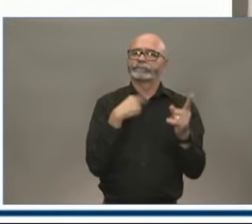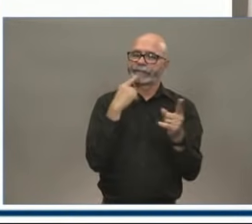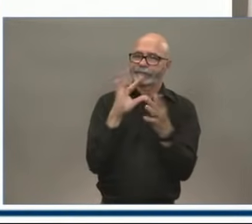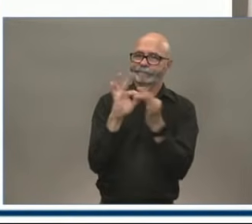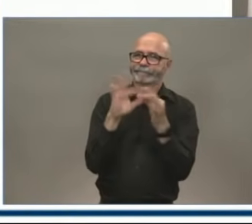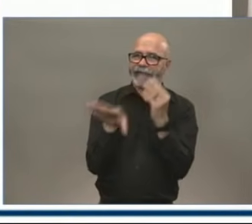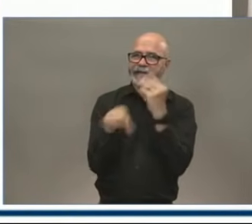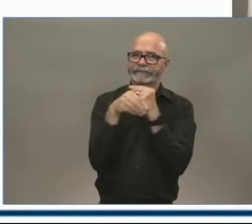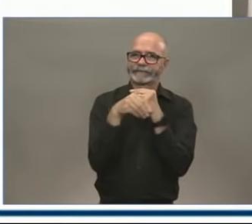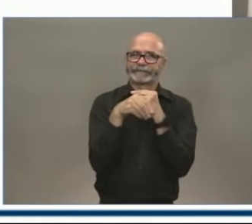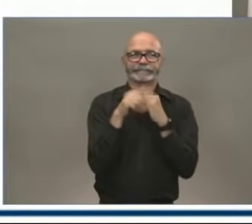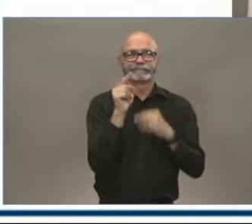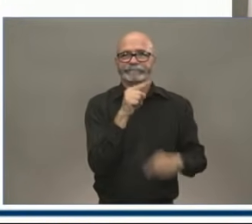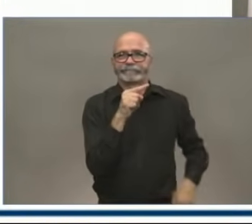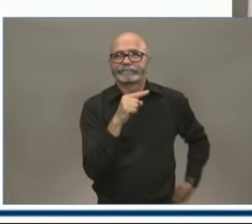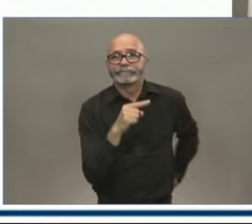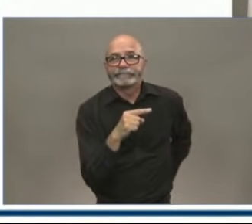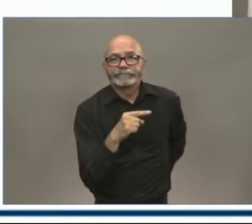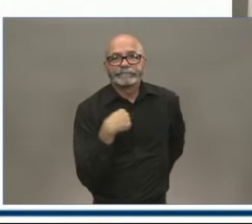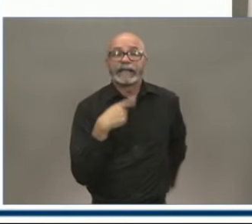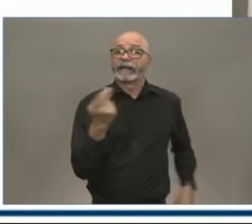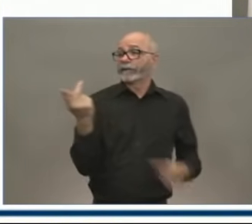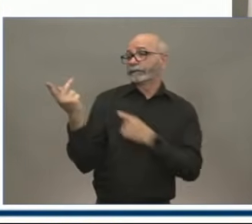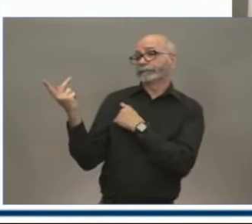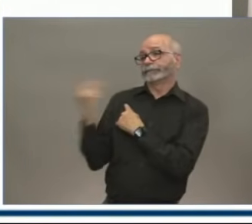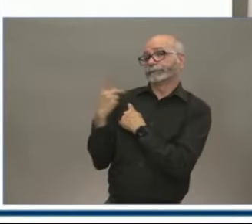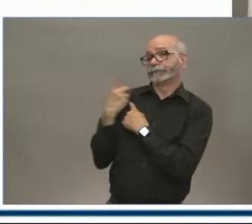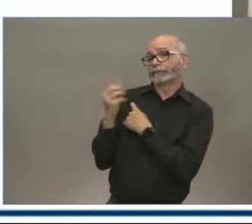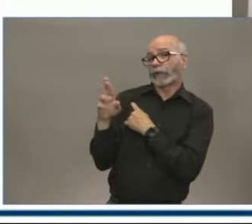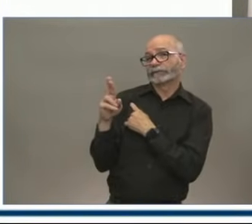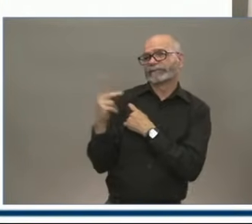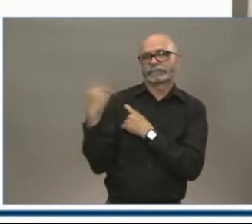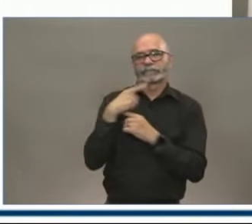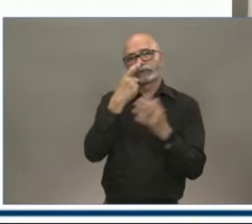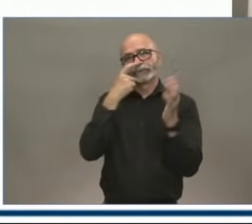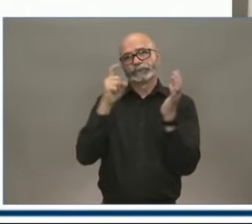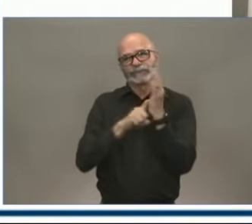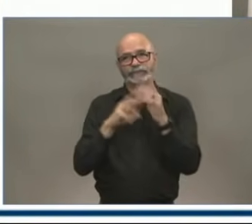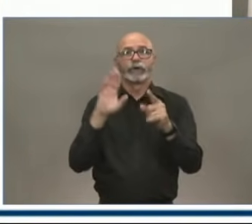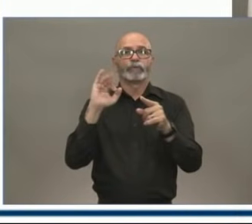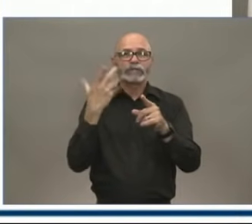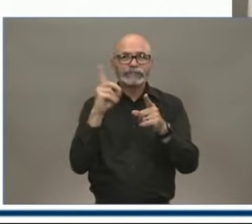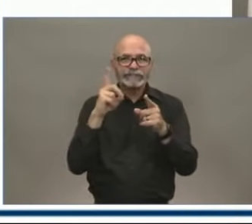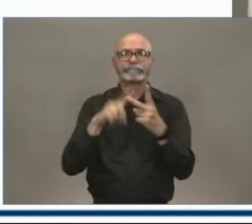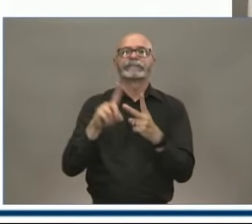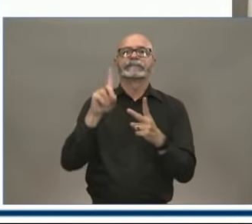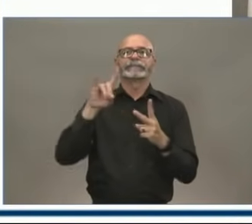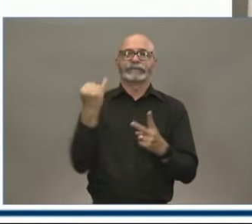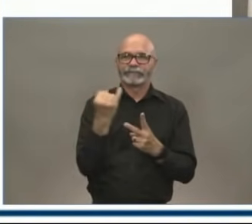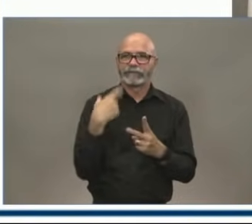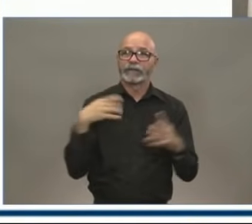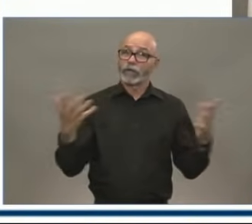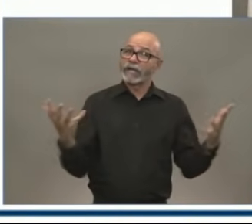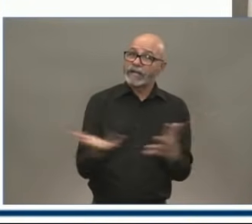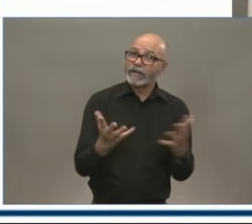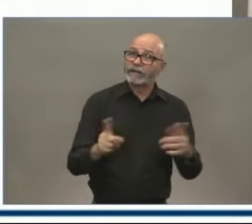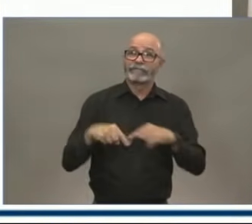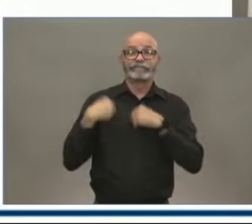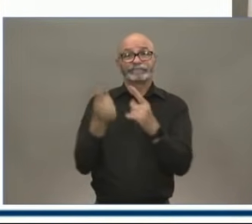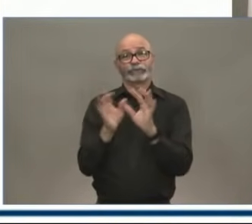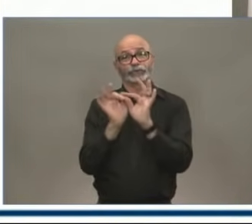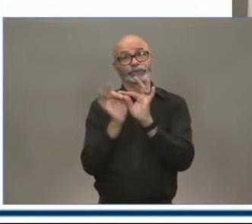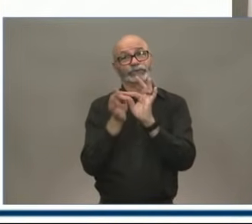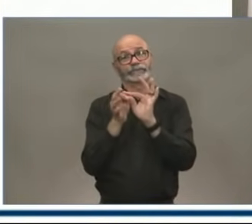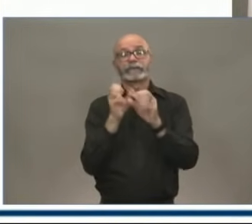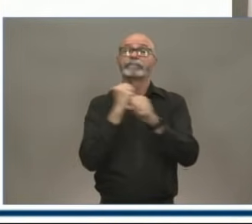us, Dr. Strang and I once again recognize Richard and Deborah who are with us. They are ensuring that